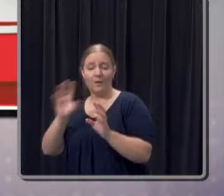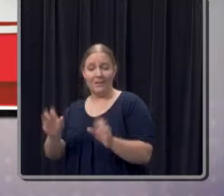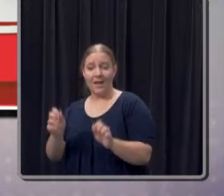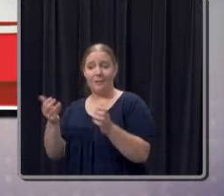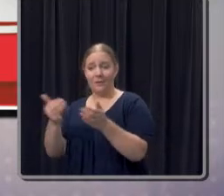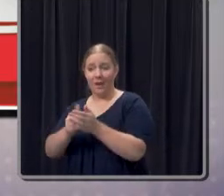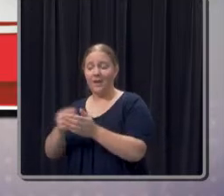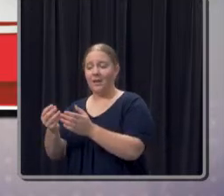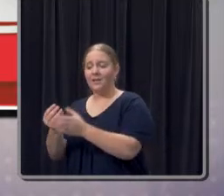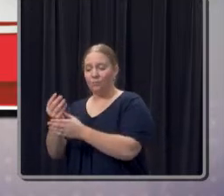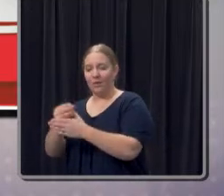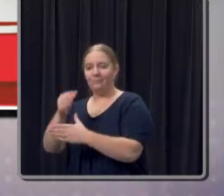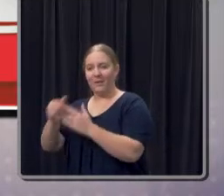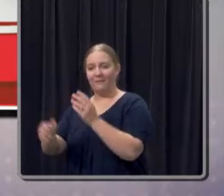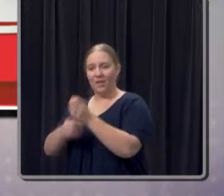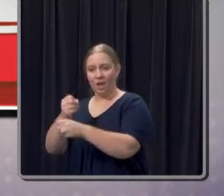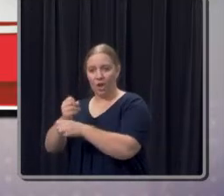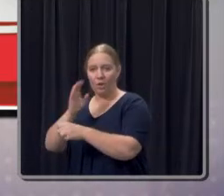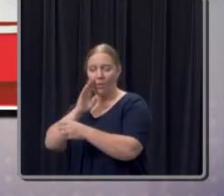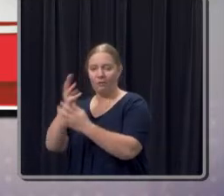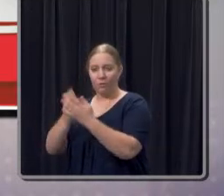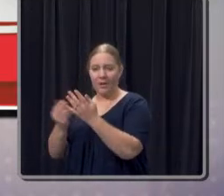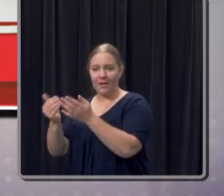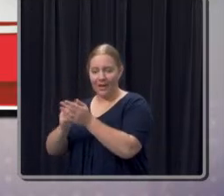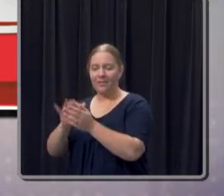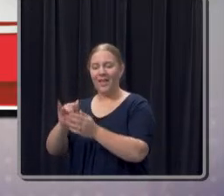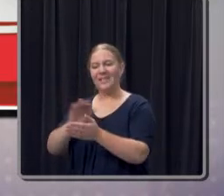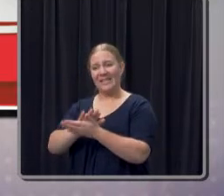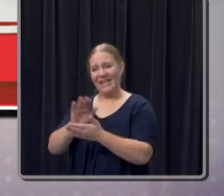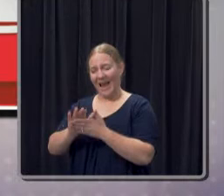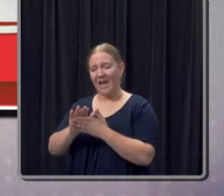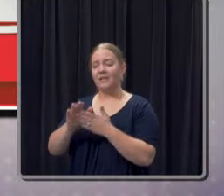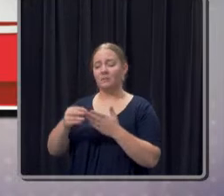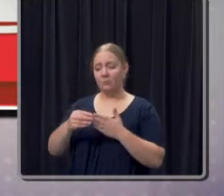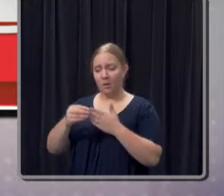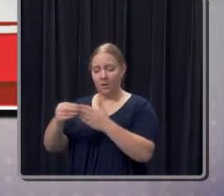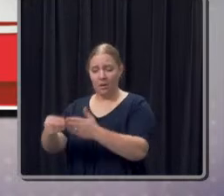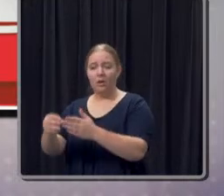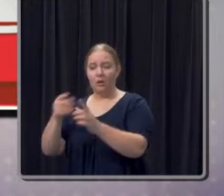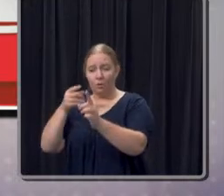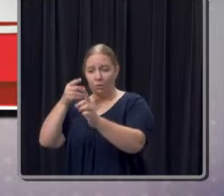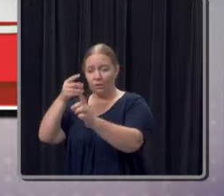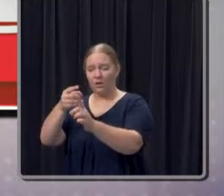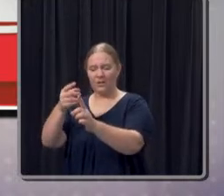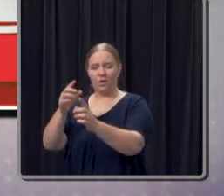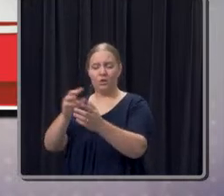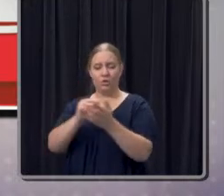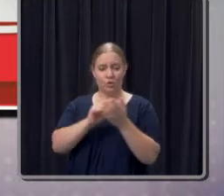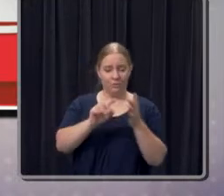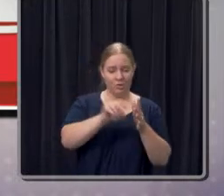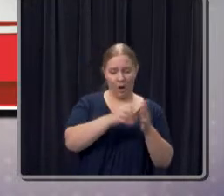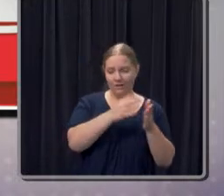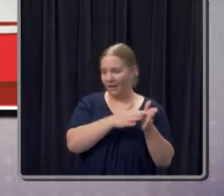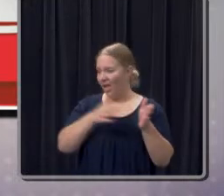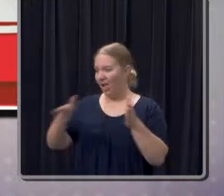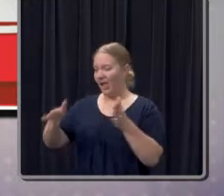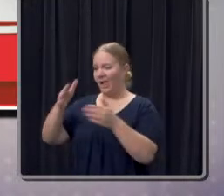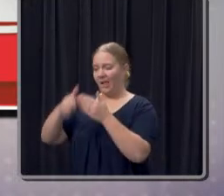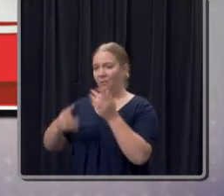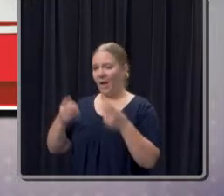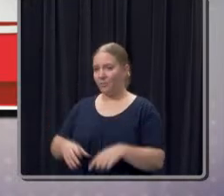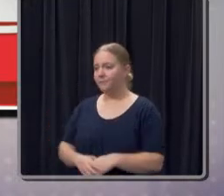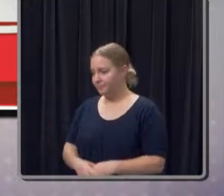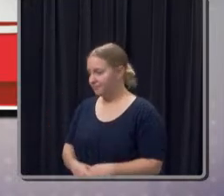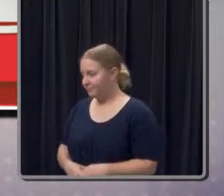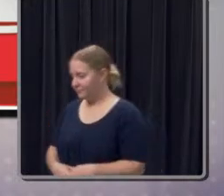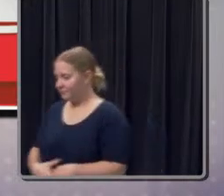follow up at the end of the year. And it's really nice because it gives us just a really nice pathway of knowing where our students are with all of that.